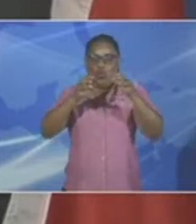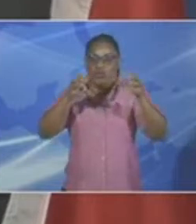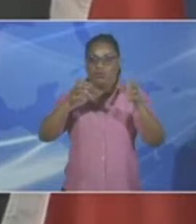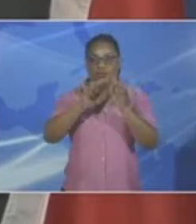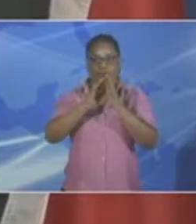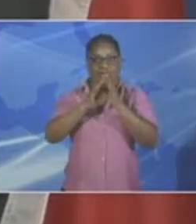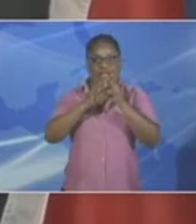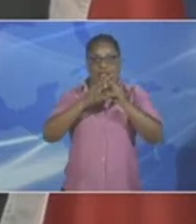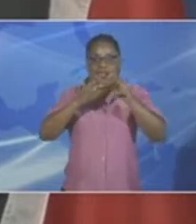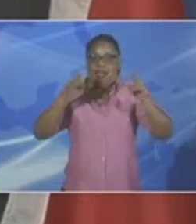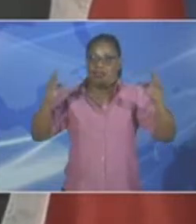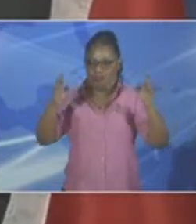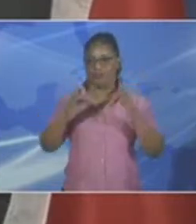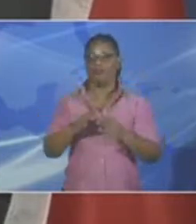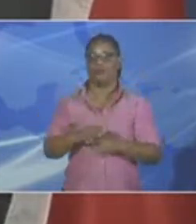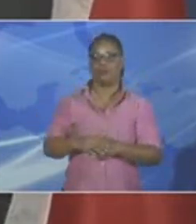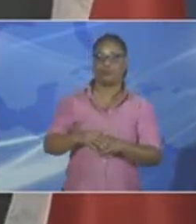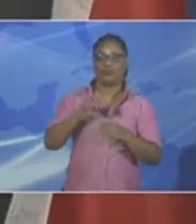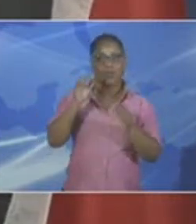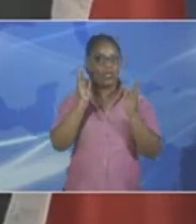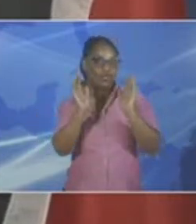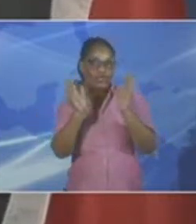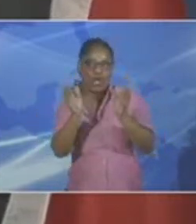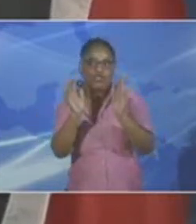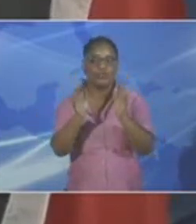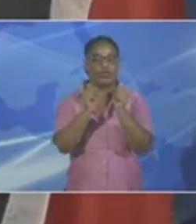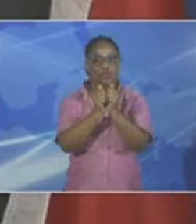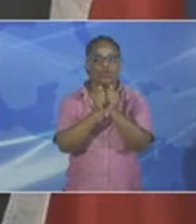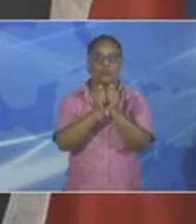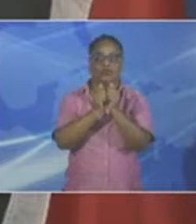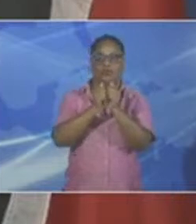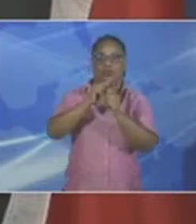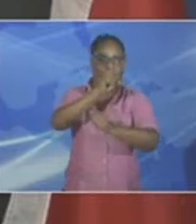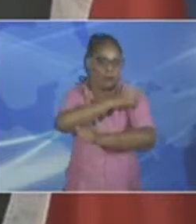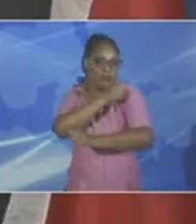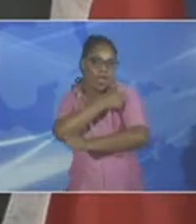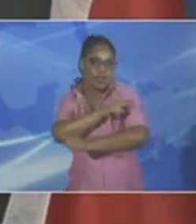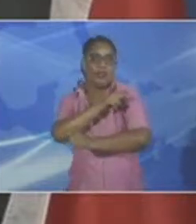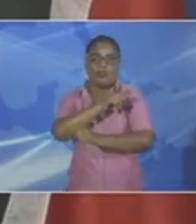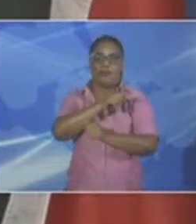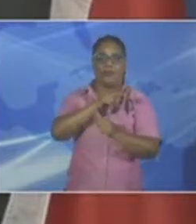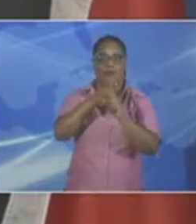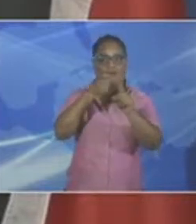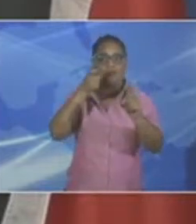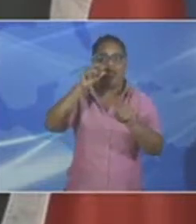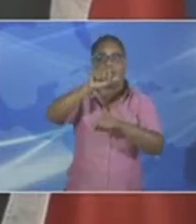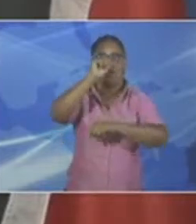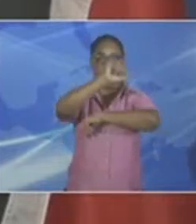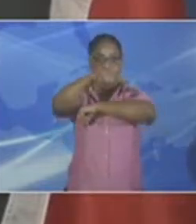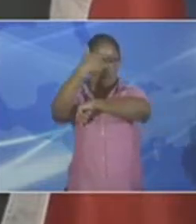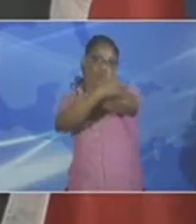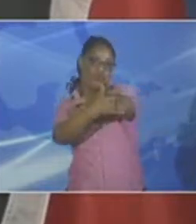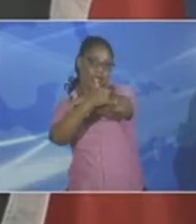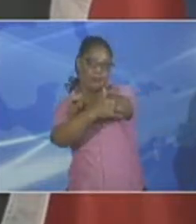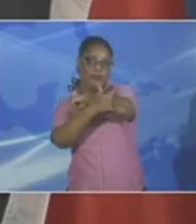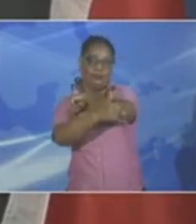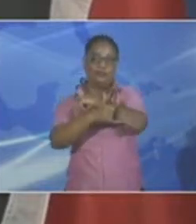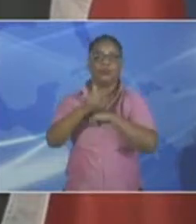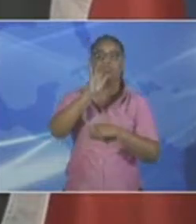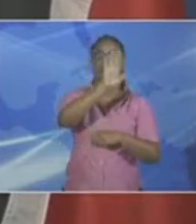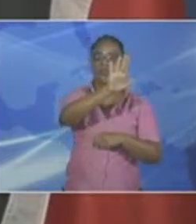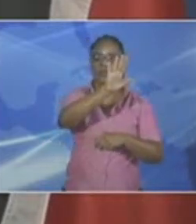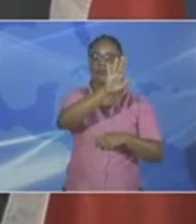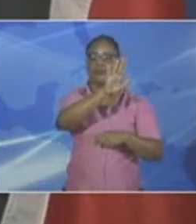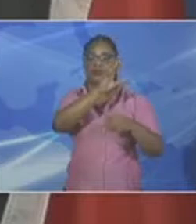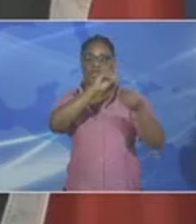talking to hospitals and professionals abroad and comparing notes with them, I was asked